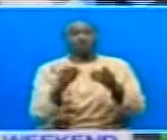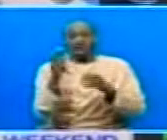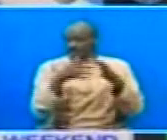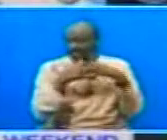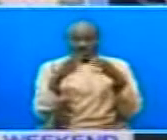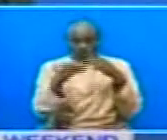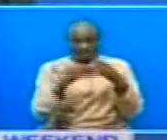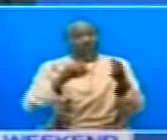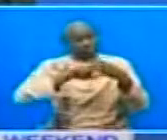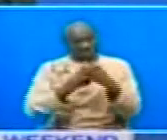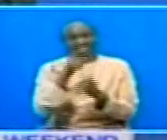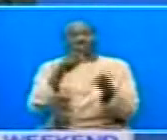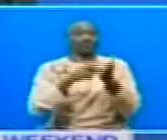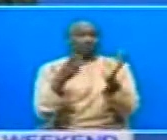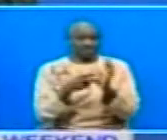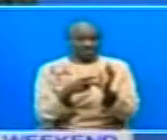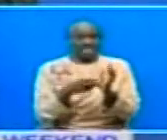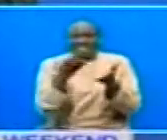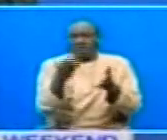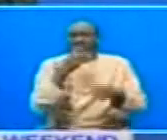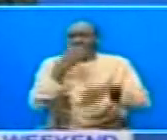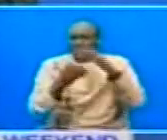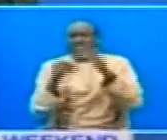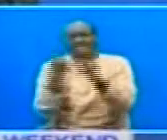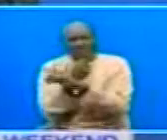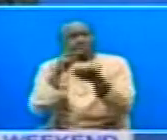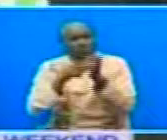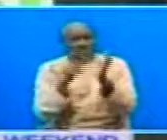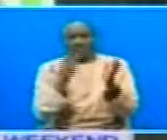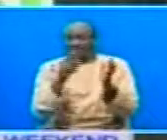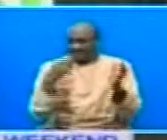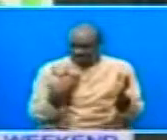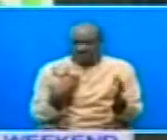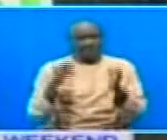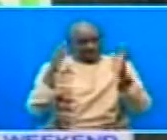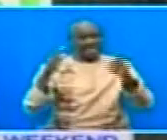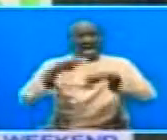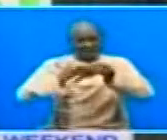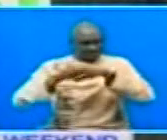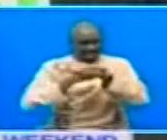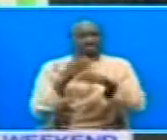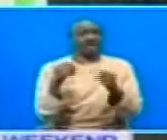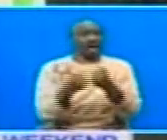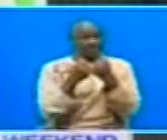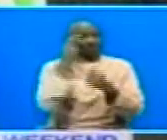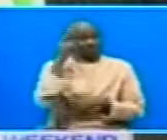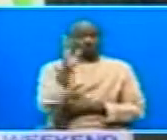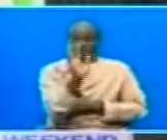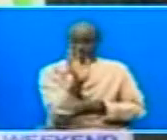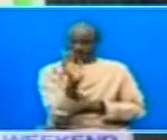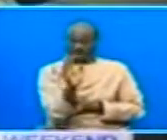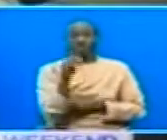to jumpstart the projects. The regional infrastructural projects are part of the bigger African continental vision